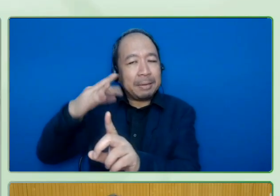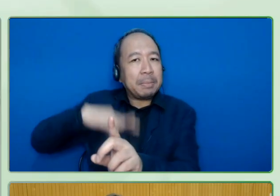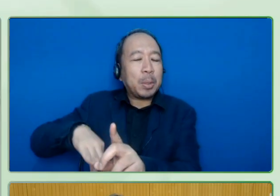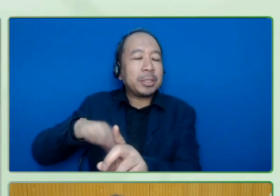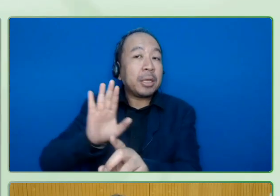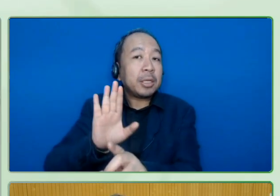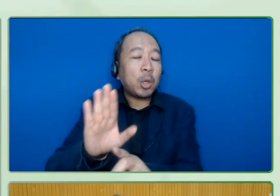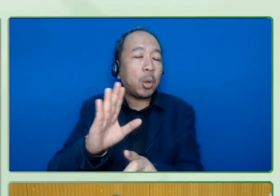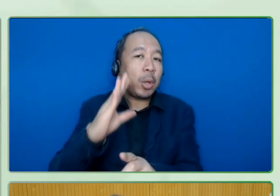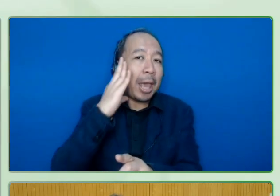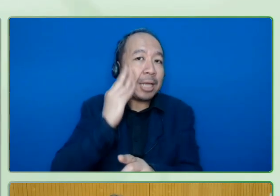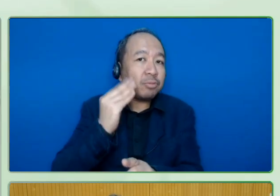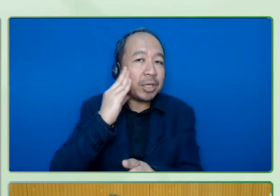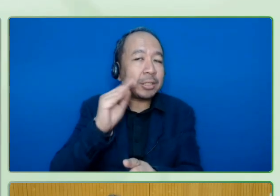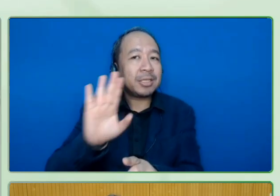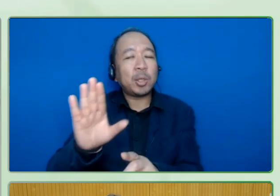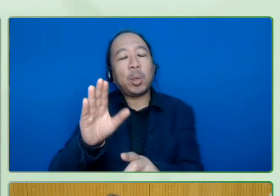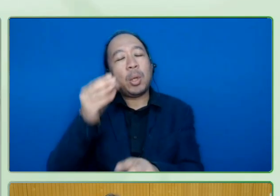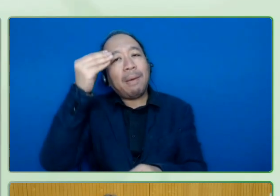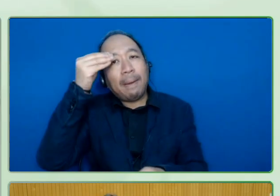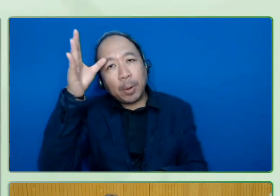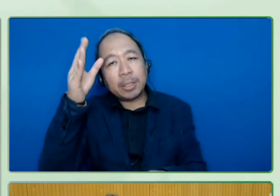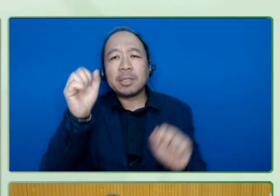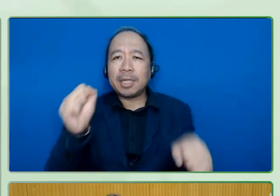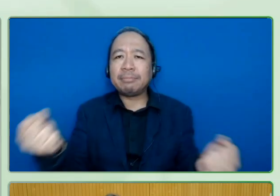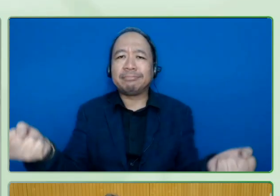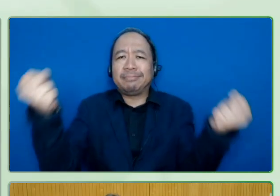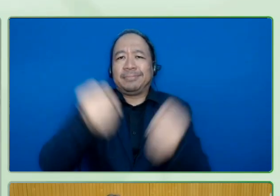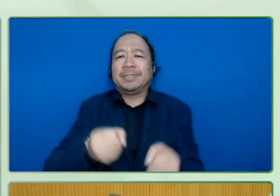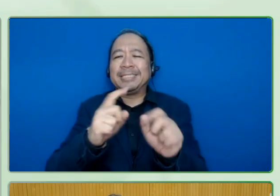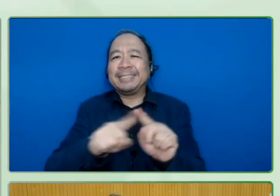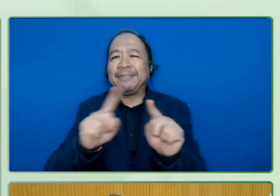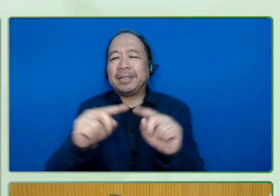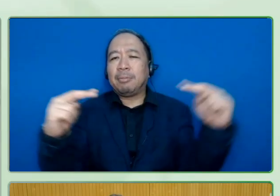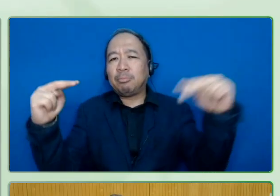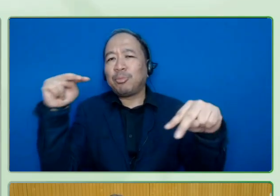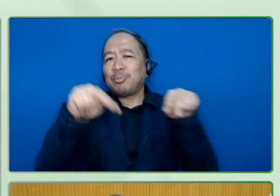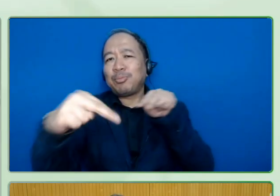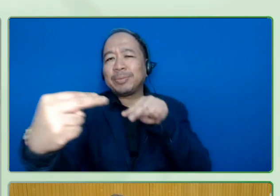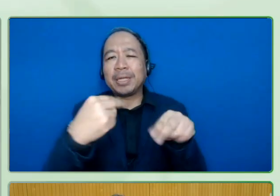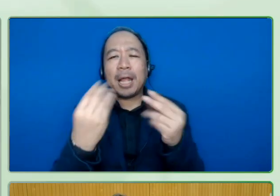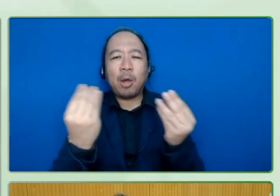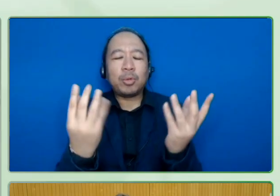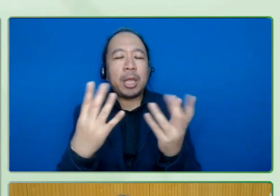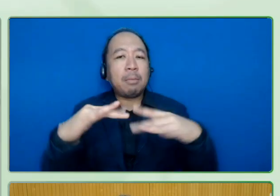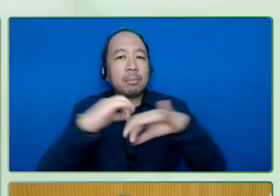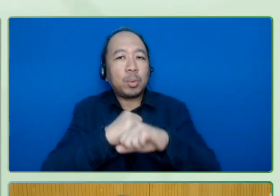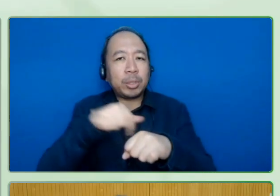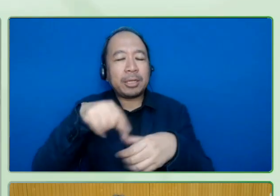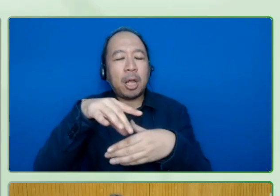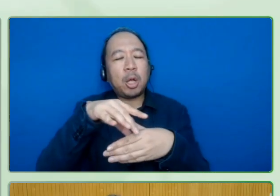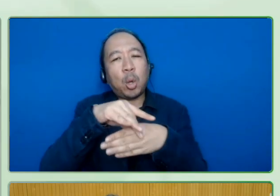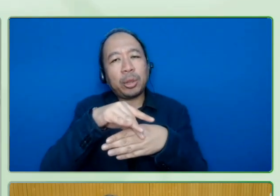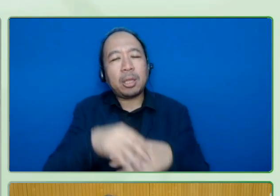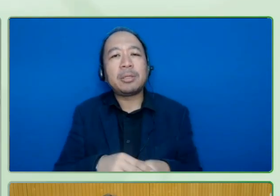we could bring in a variety of different assets to get that app delivering the contents we needed. Next step was